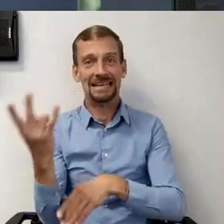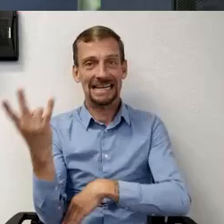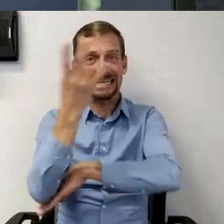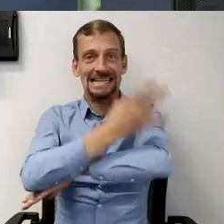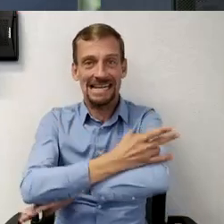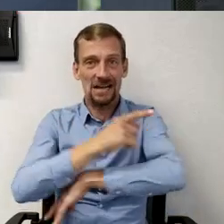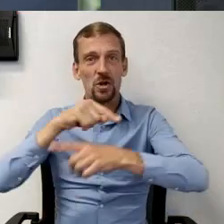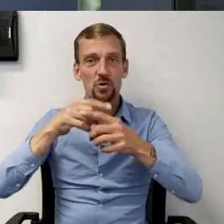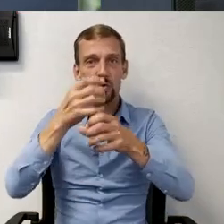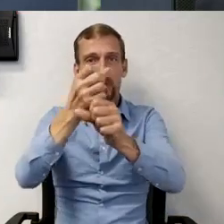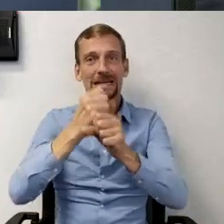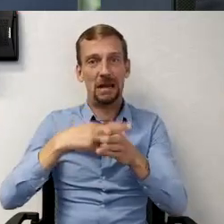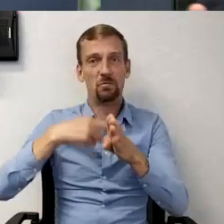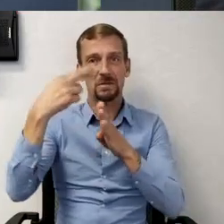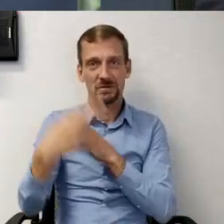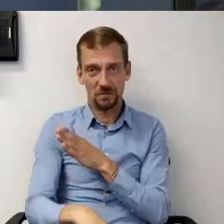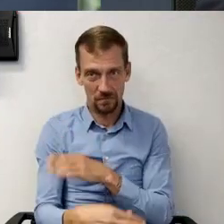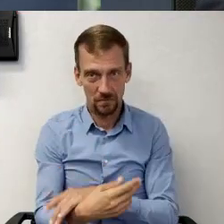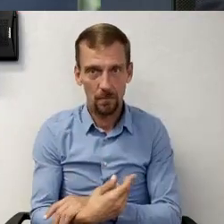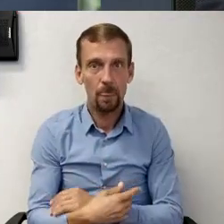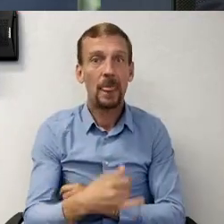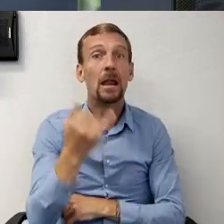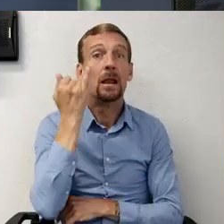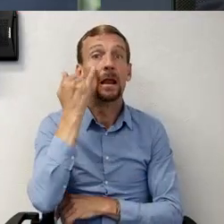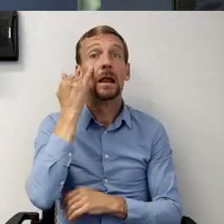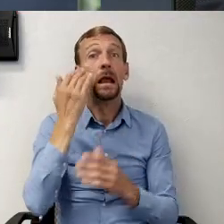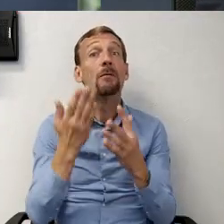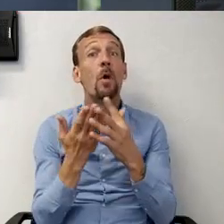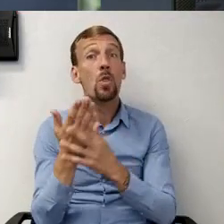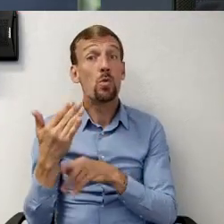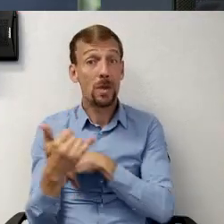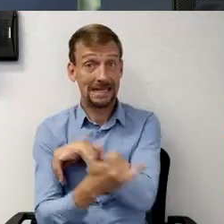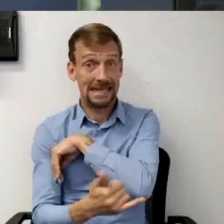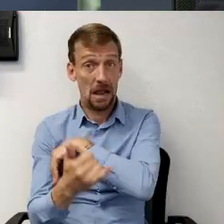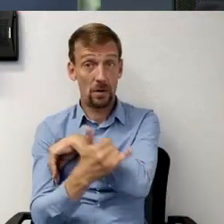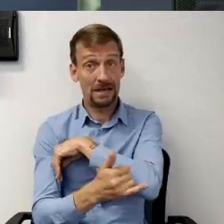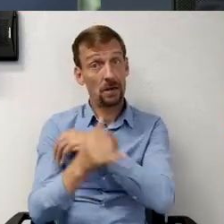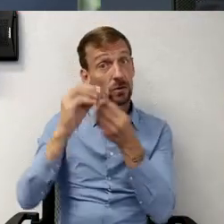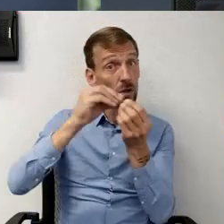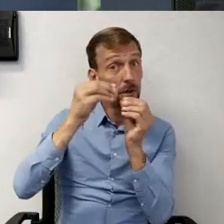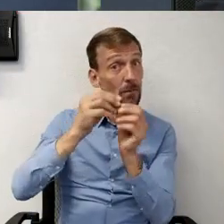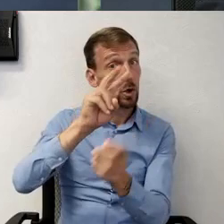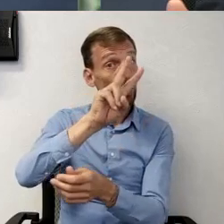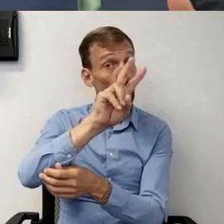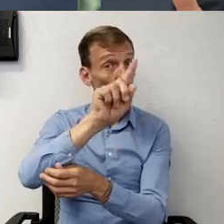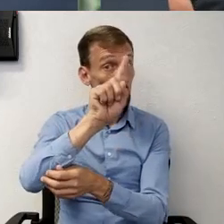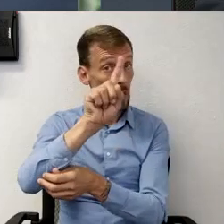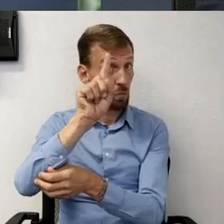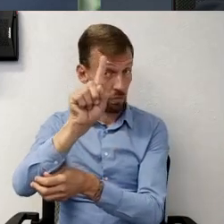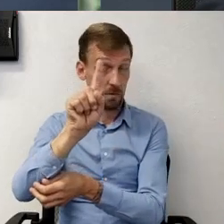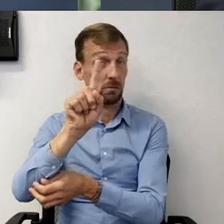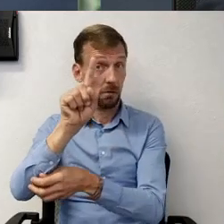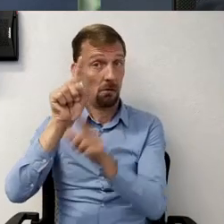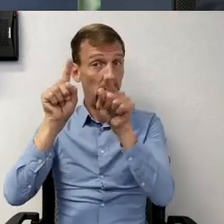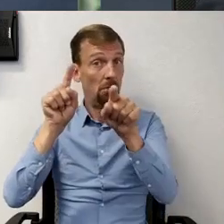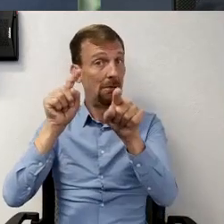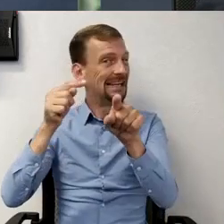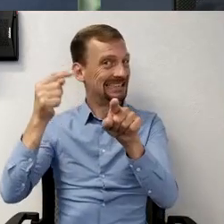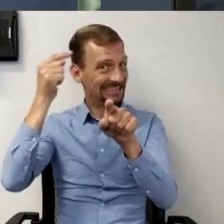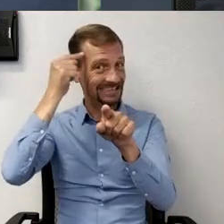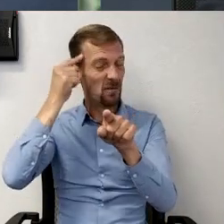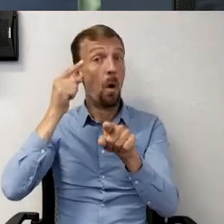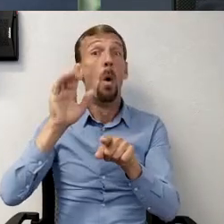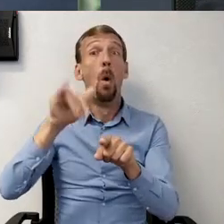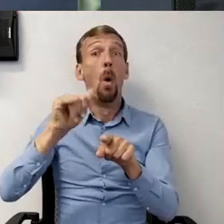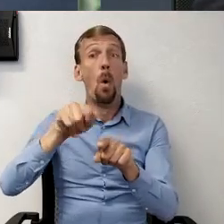turn results around. If you go through the county, if you call that 211 number, and they believe that you should